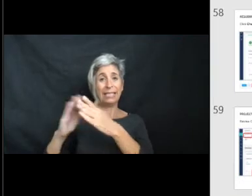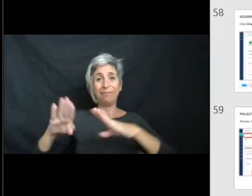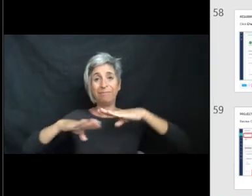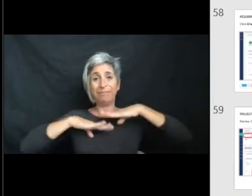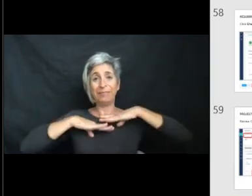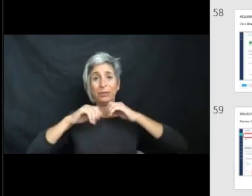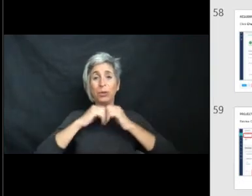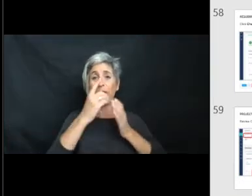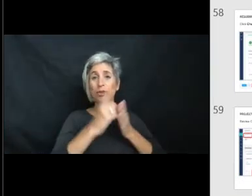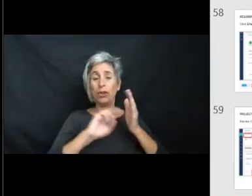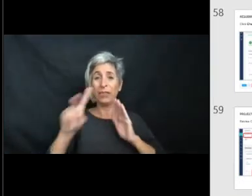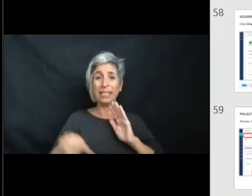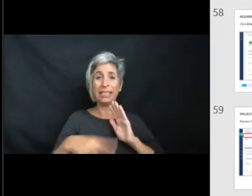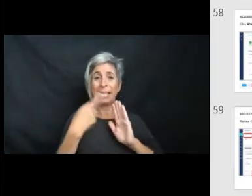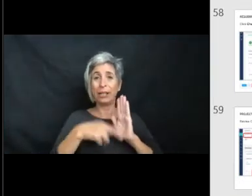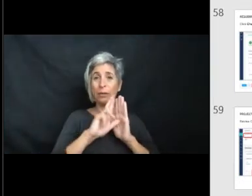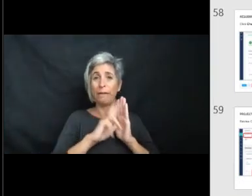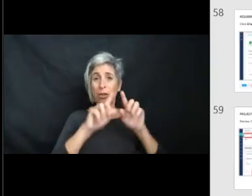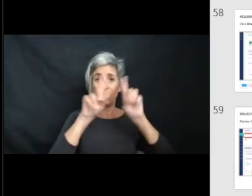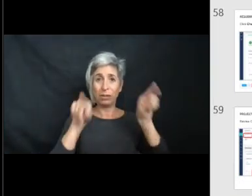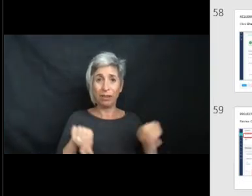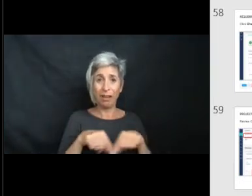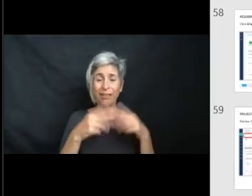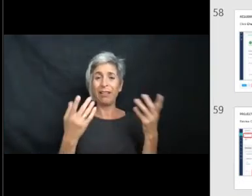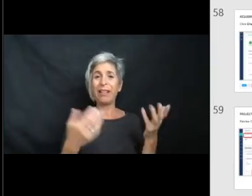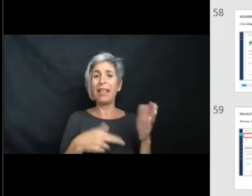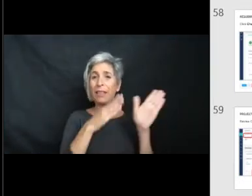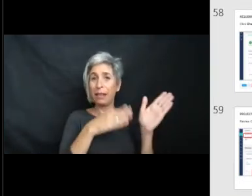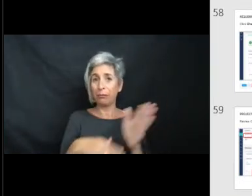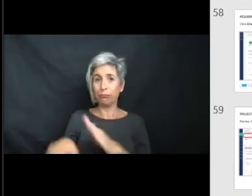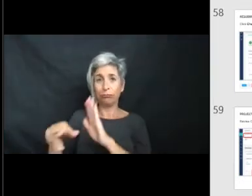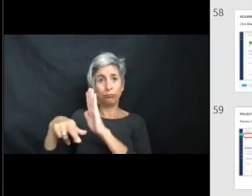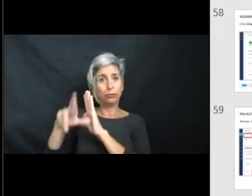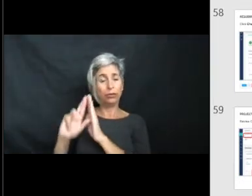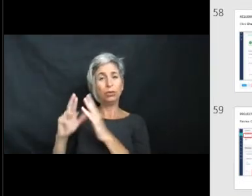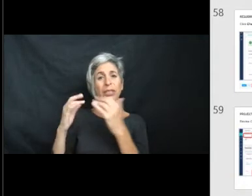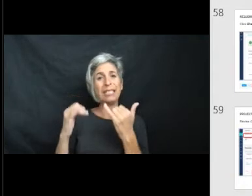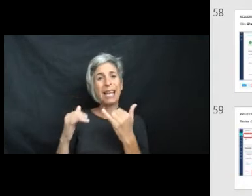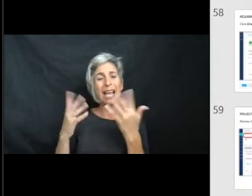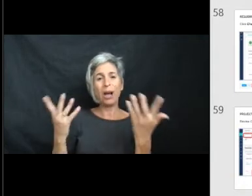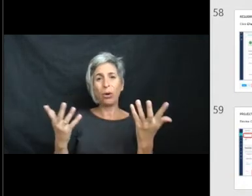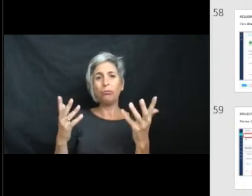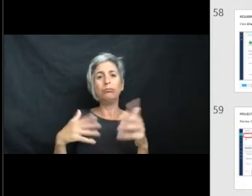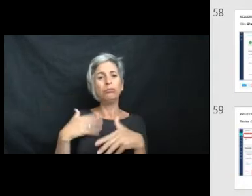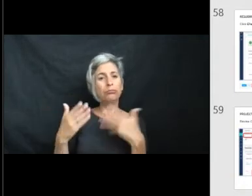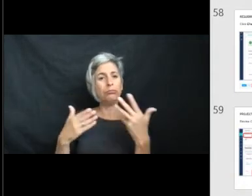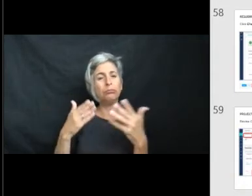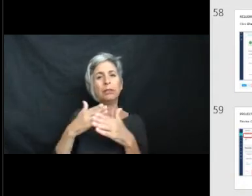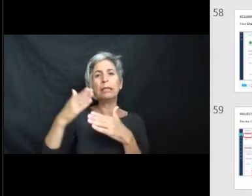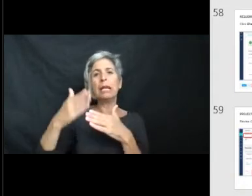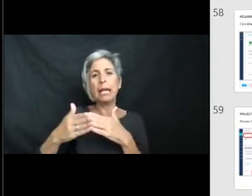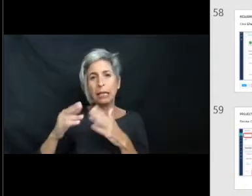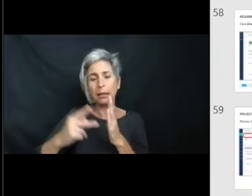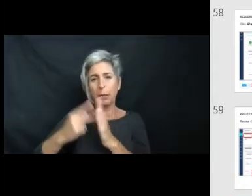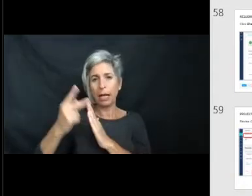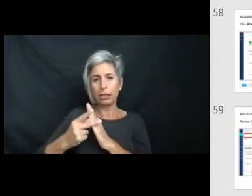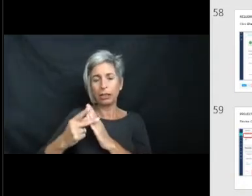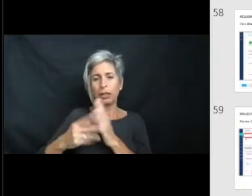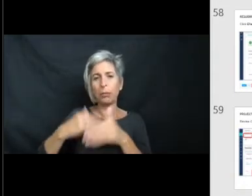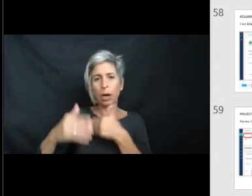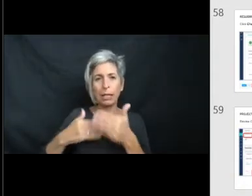from the 2nd review cycle, and they've approved the plan review. And we're sort of going towards the tail end of the process. And I know Adam referred to